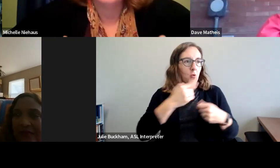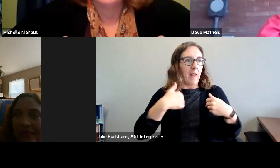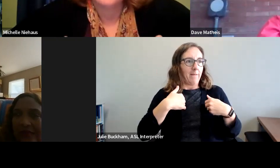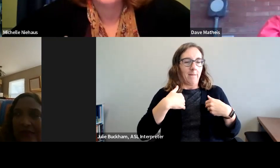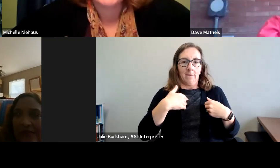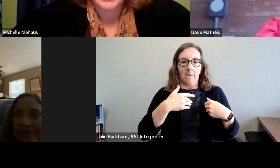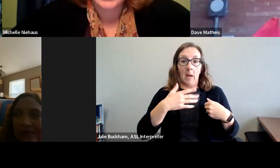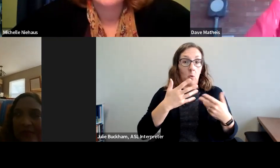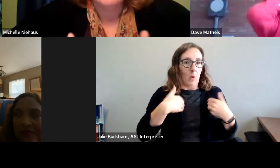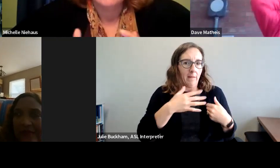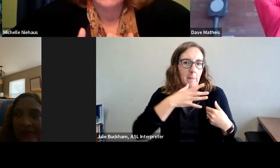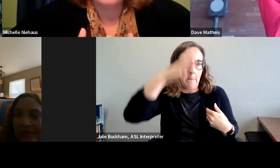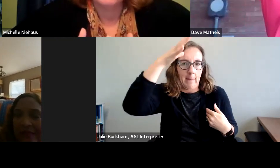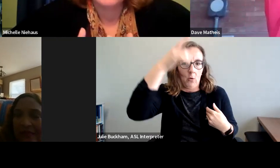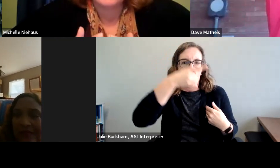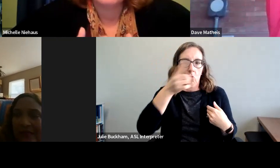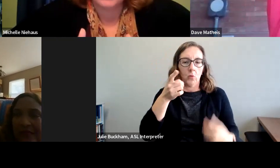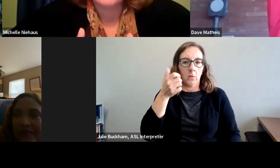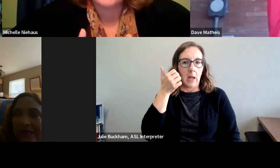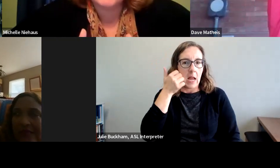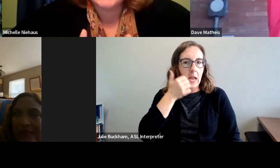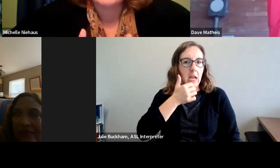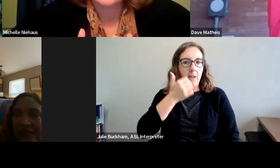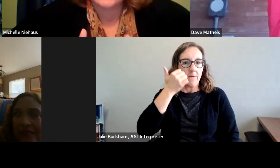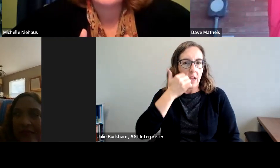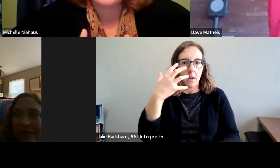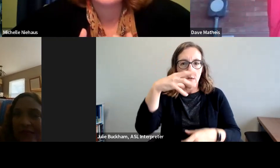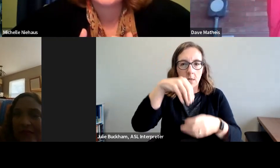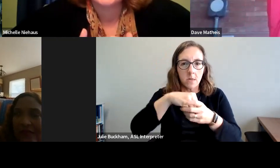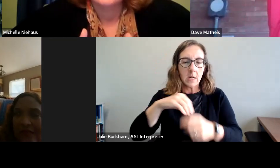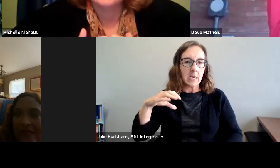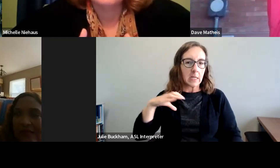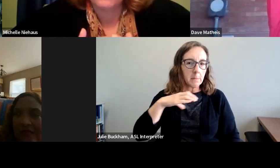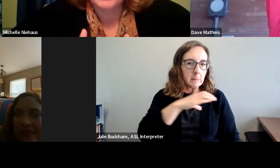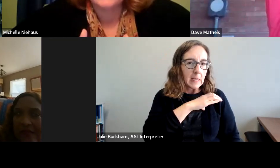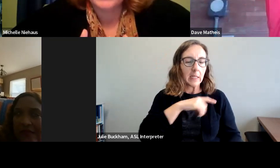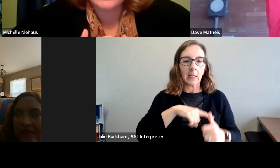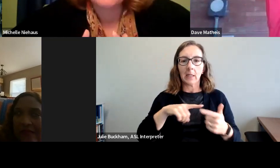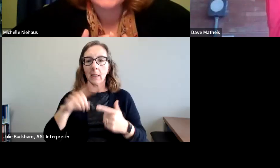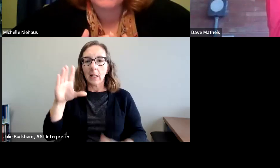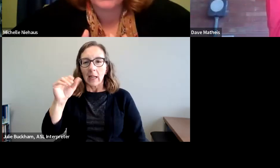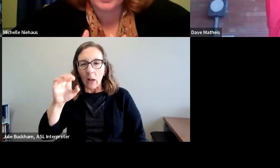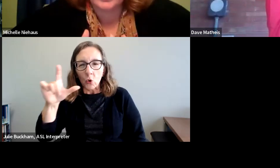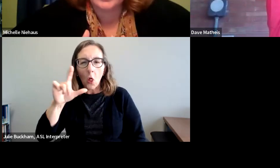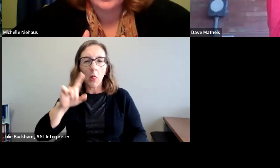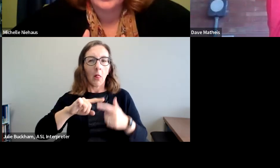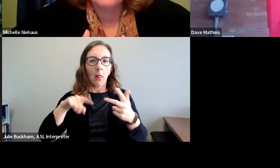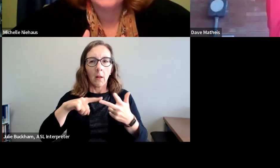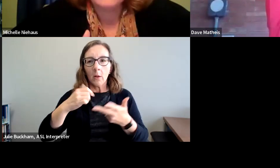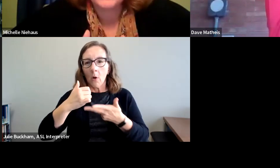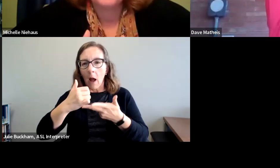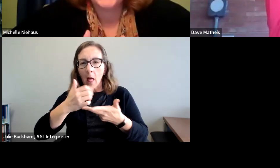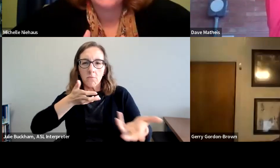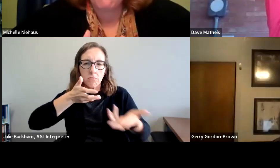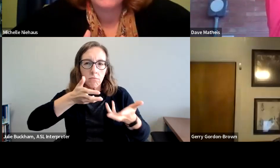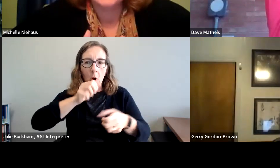are living every day, who are involved in our committees and our councils and informing the ways that we do our work, and